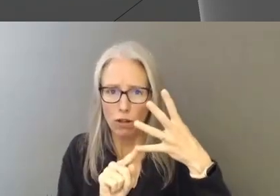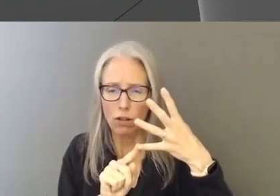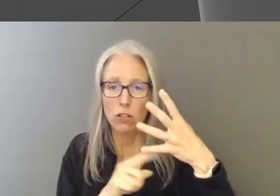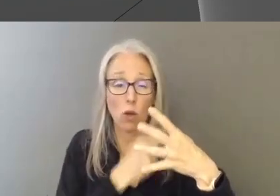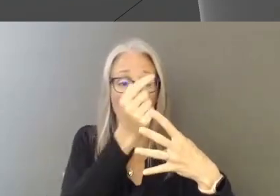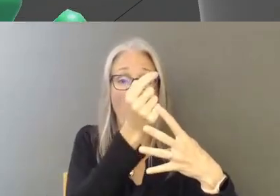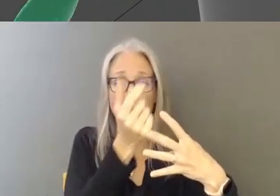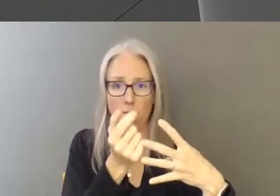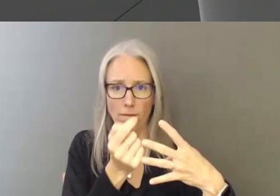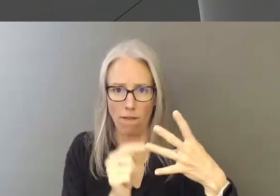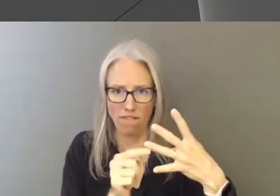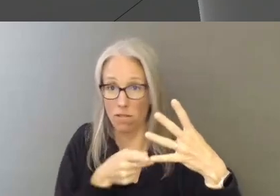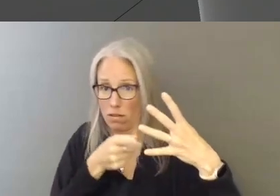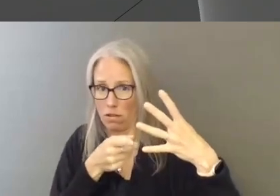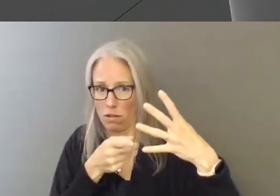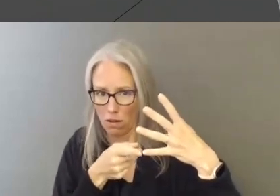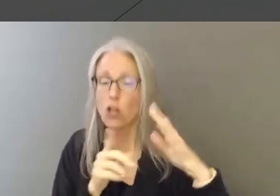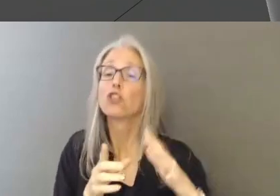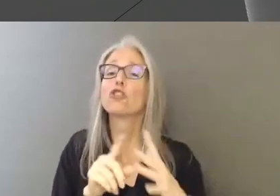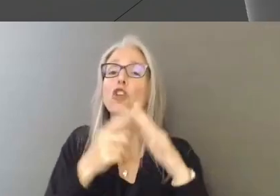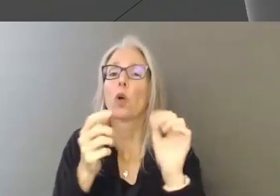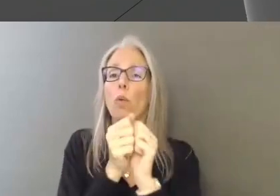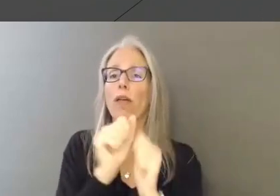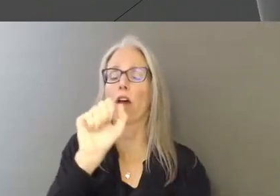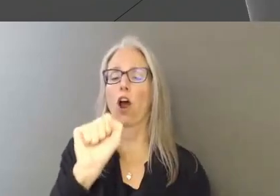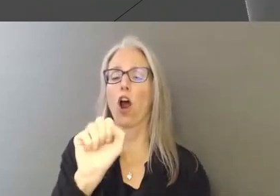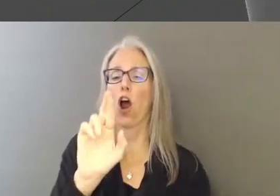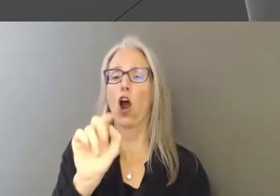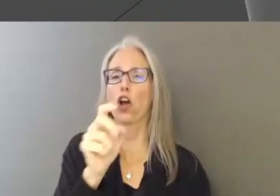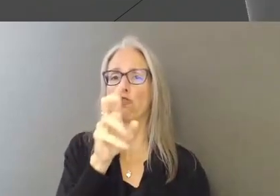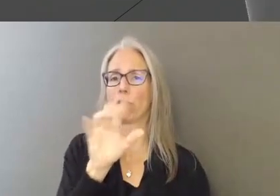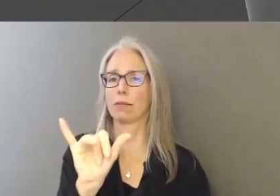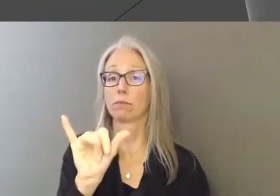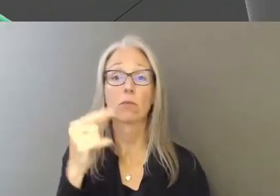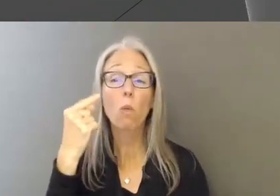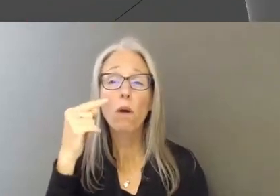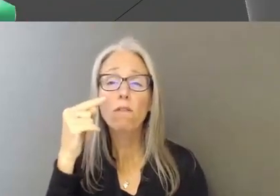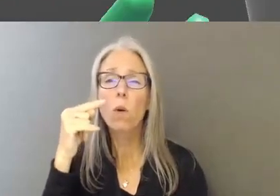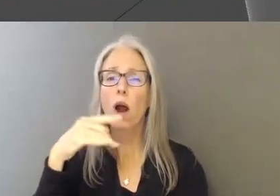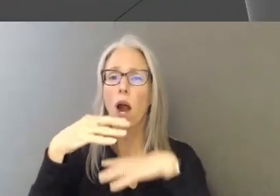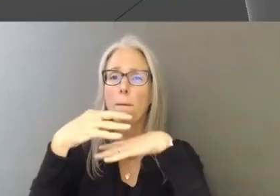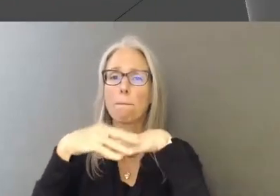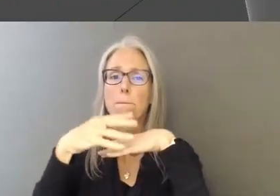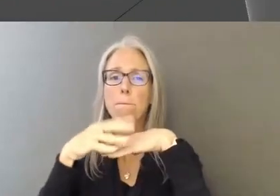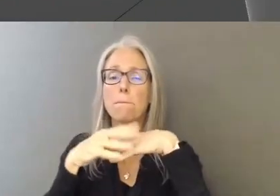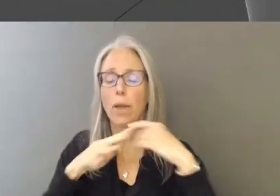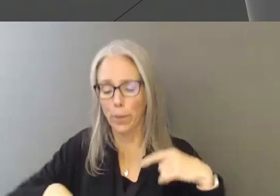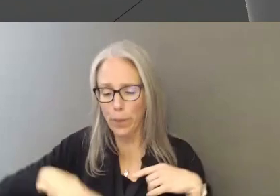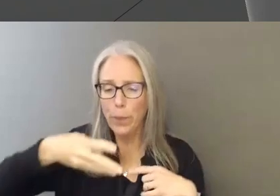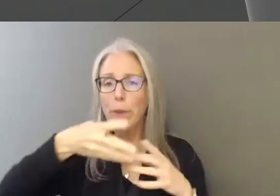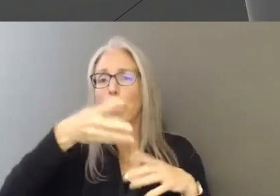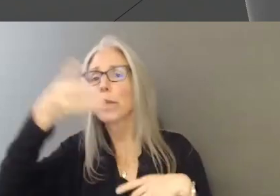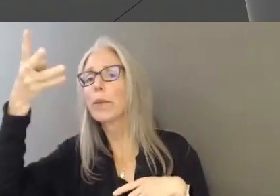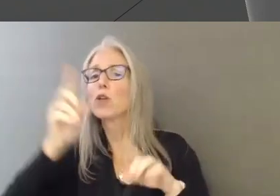And we'll start with the arteries, right? So the arteries are important in transporting blood to various organs, and this